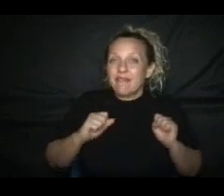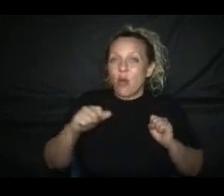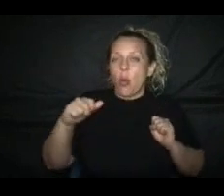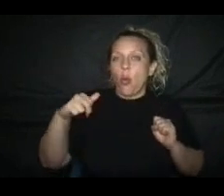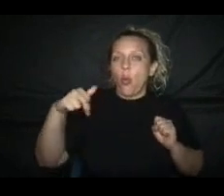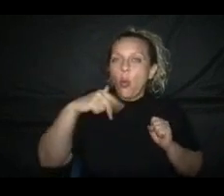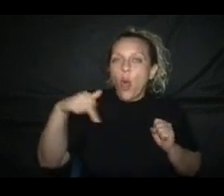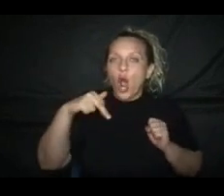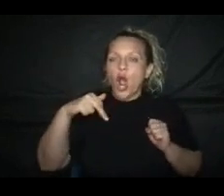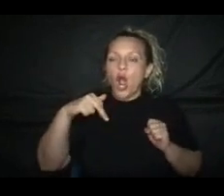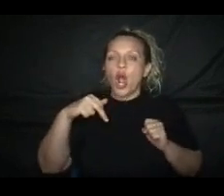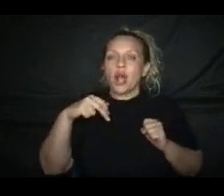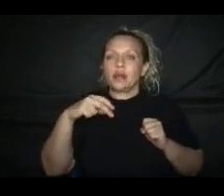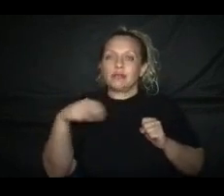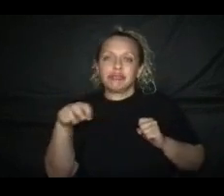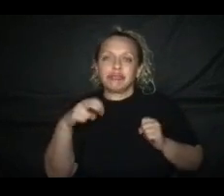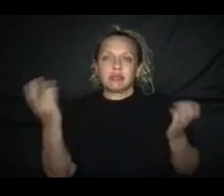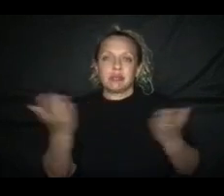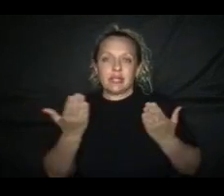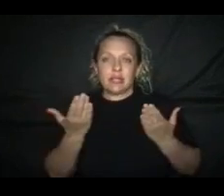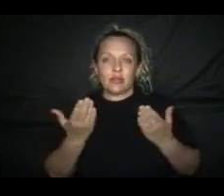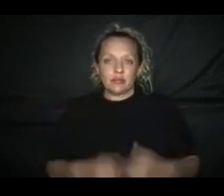transit.